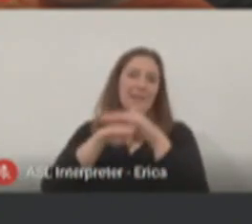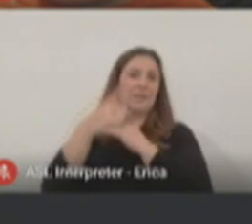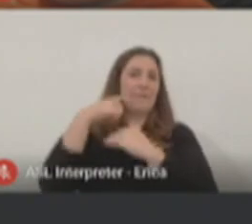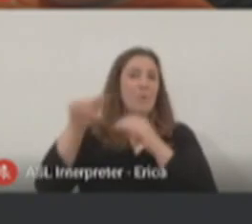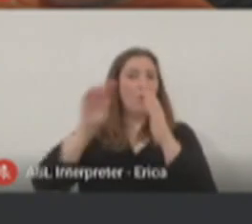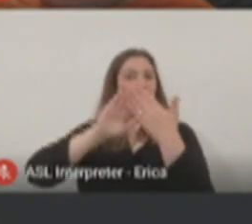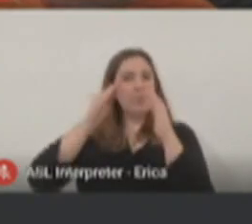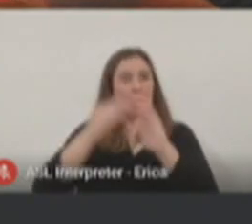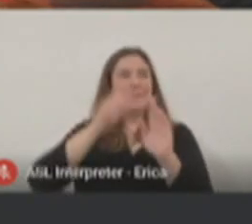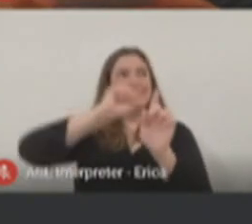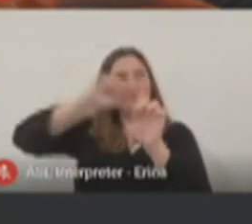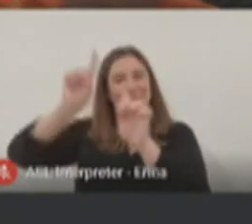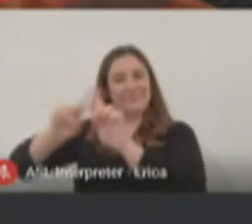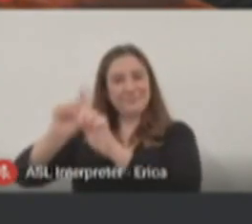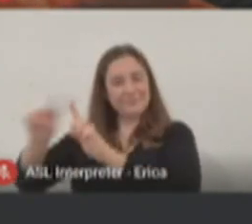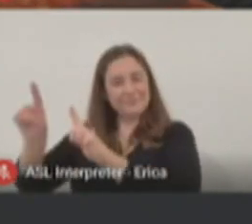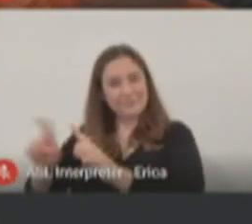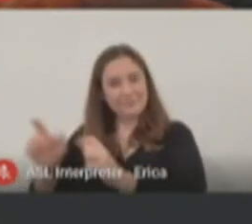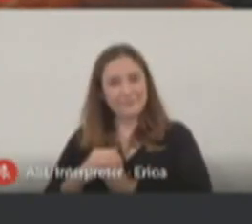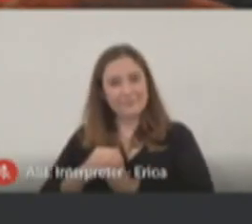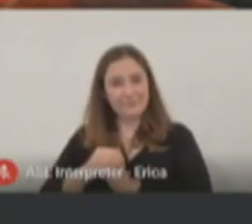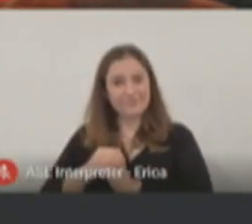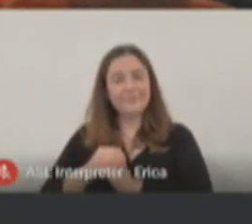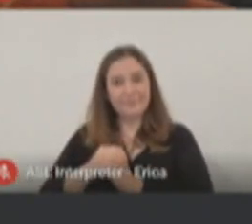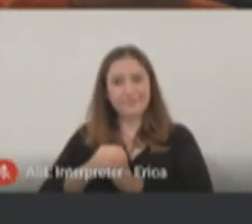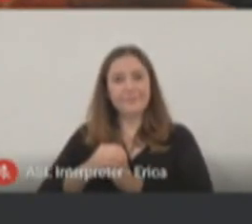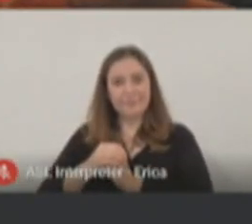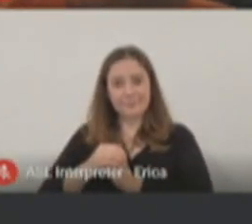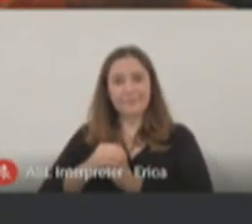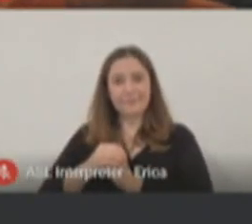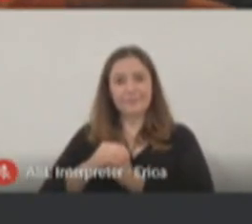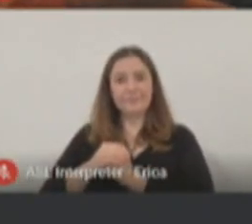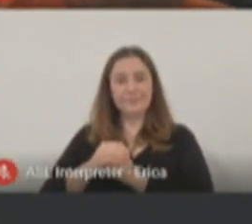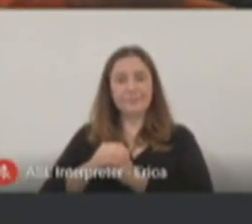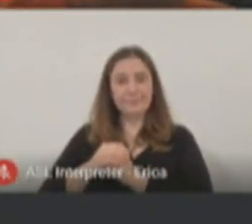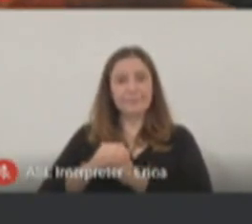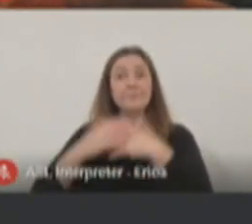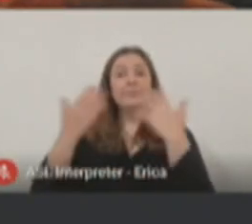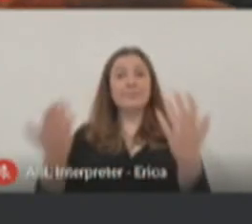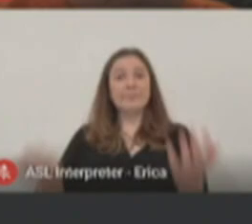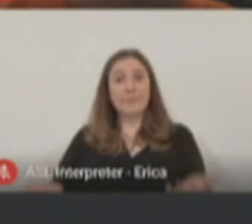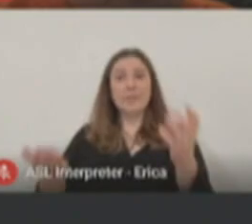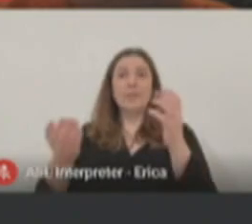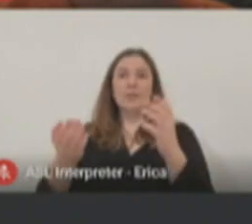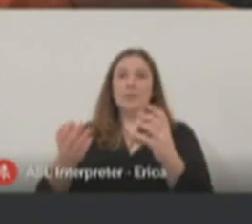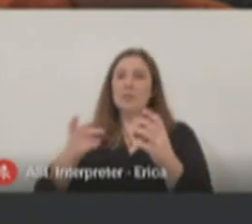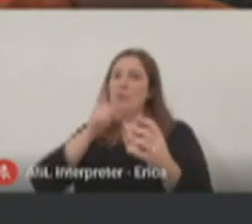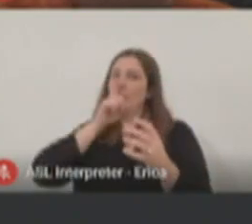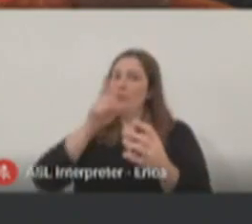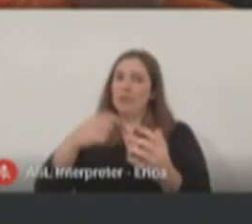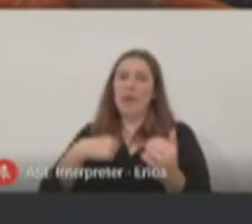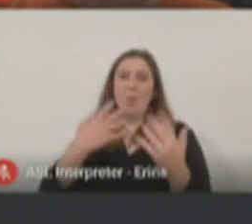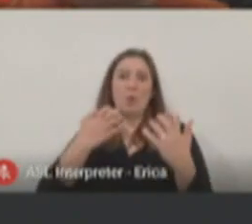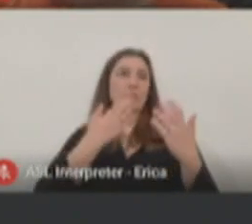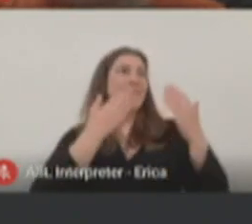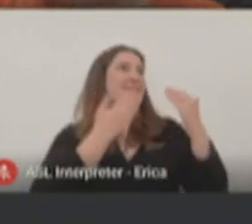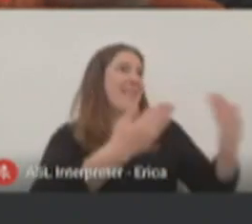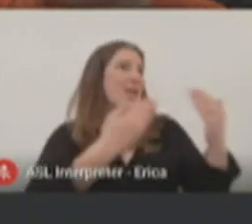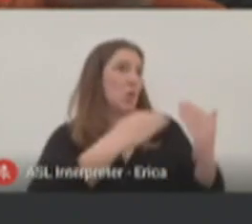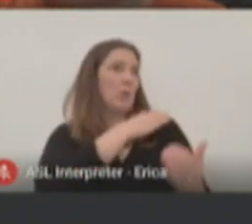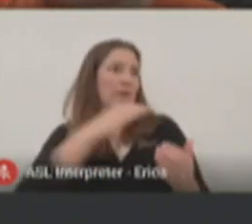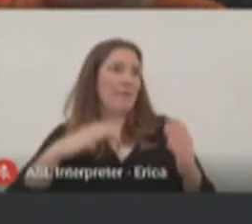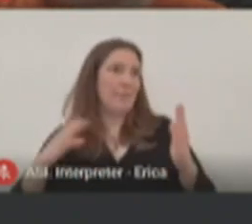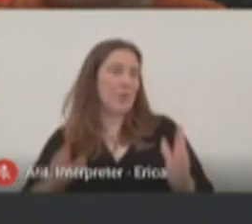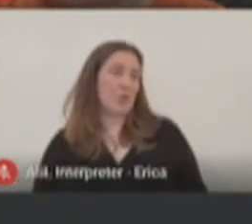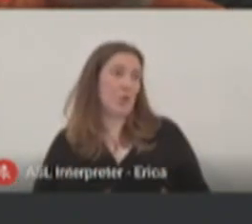get vaccinated across different locations of the city. I want to give a special appreciation to Commissioner Mccarthy and